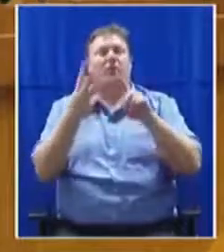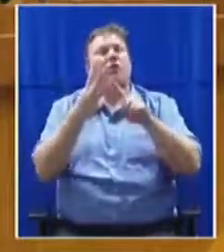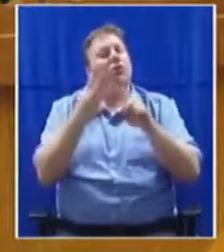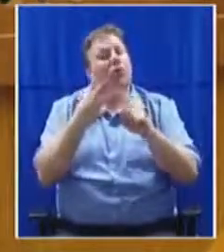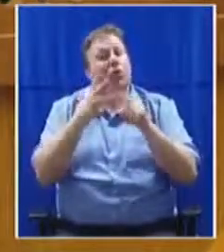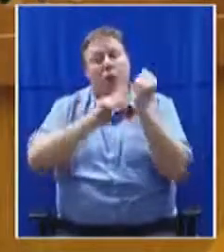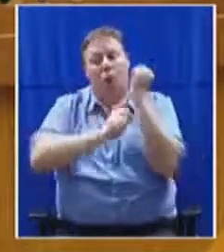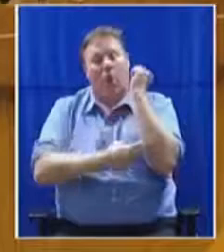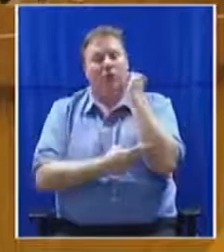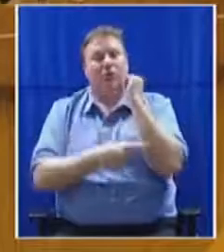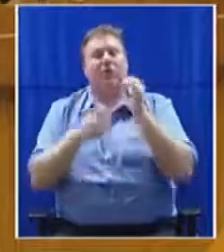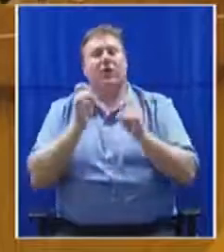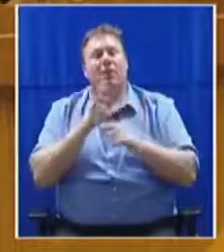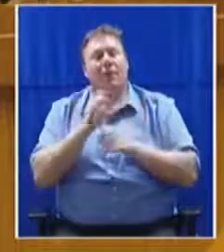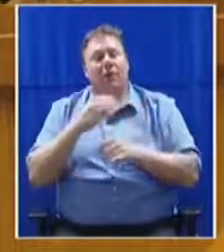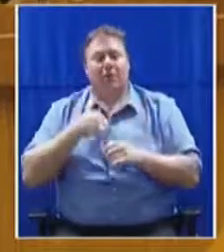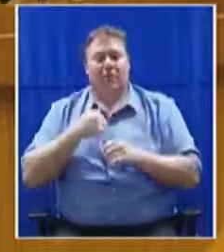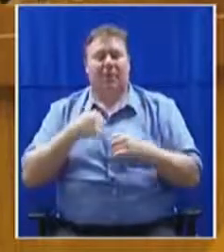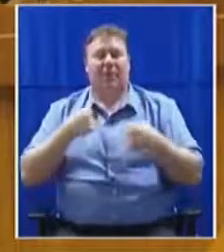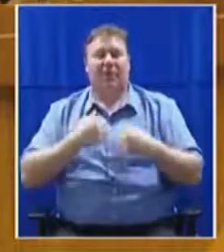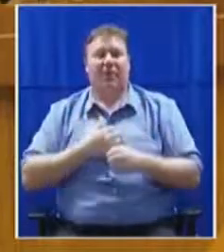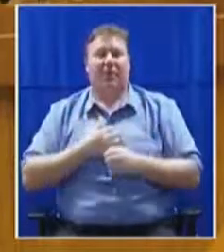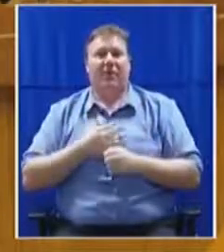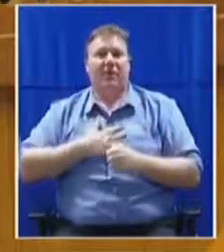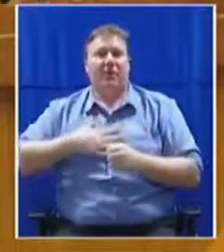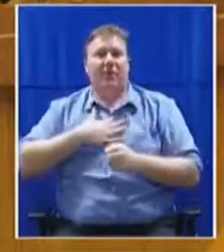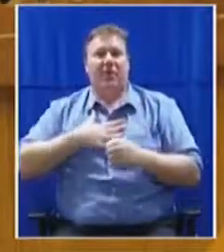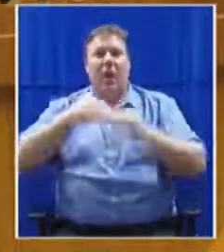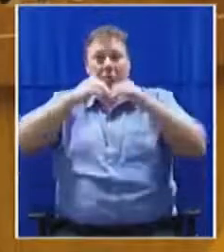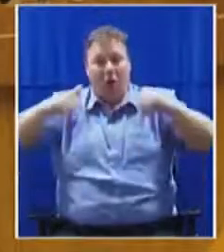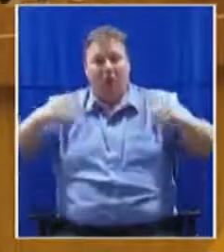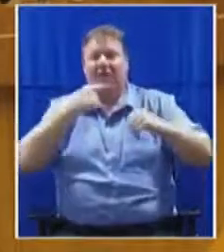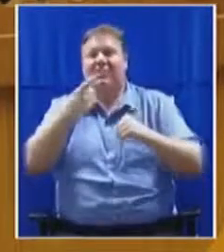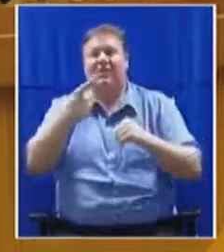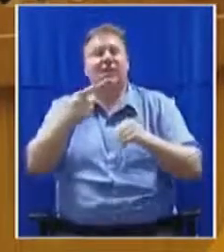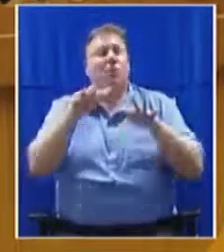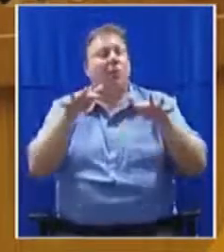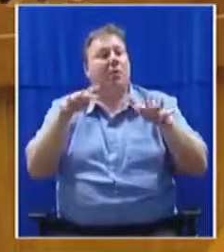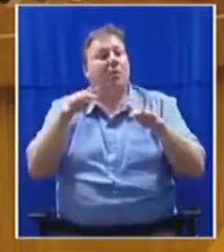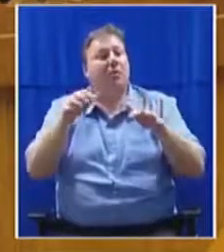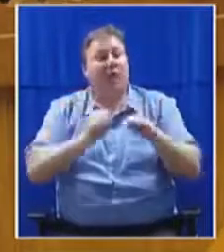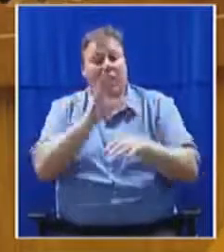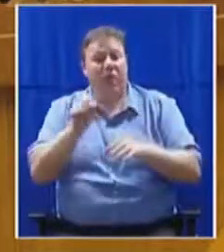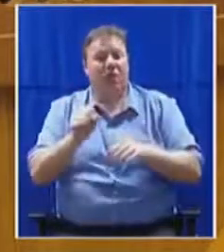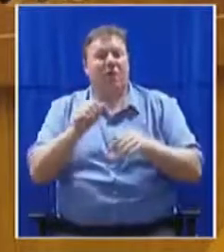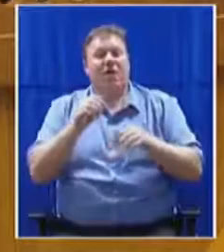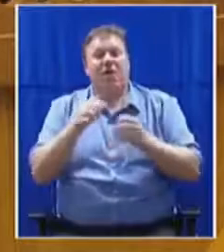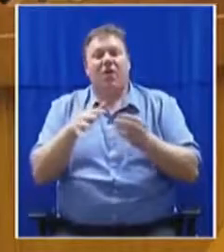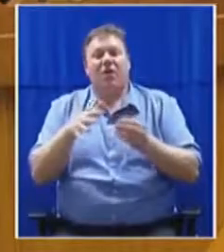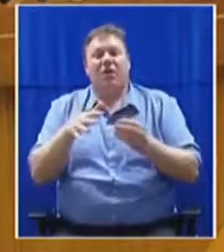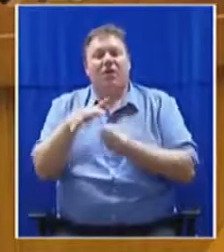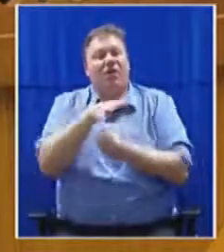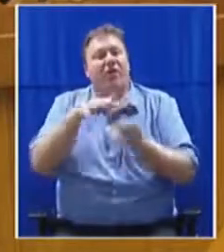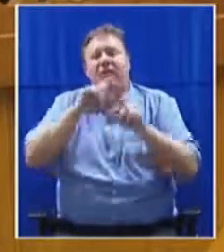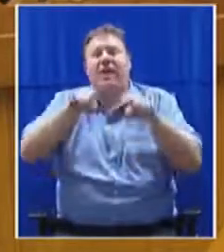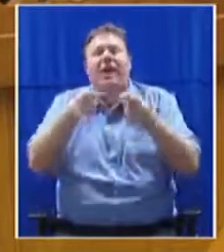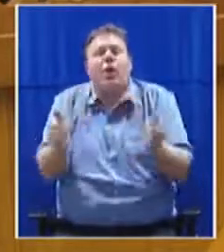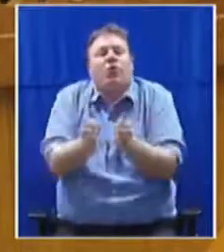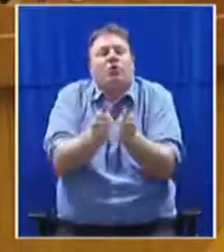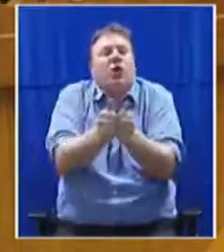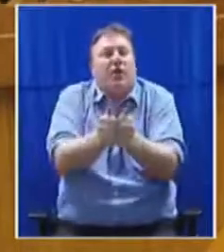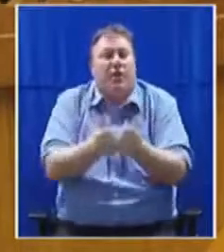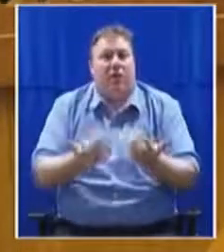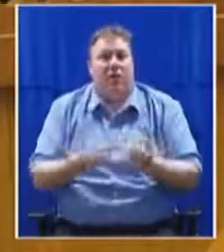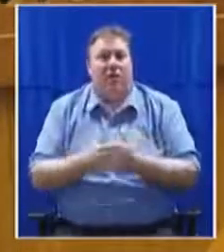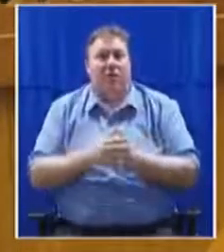pain I feel. What apartheid said to citizens in this country is that families could not stay together. It split families. We will discuss